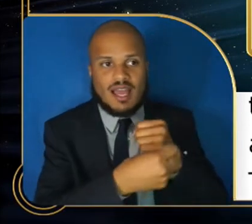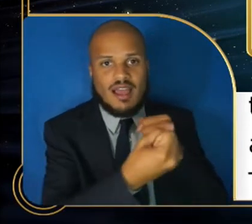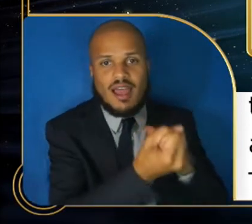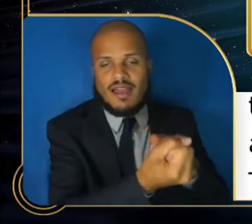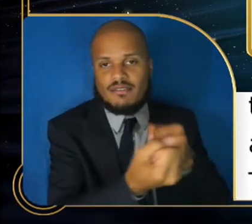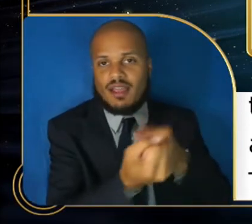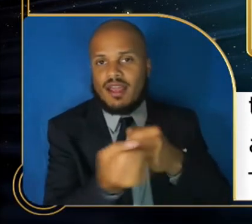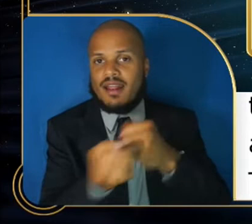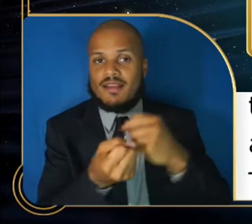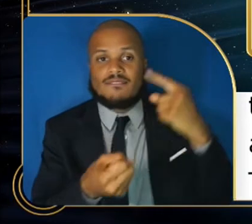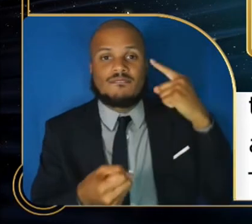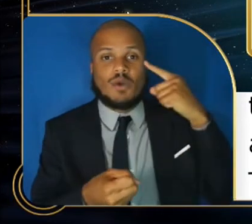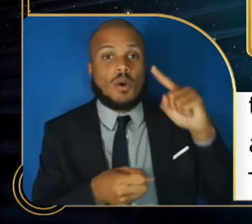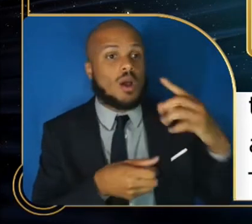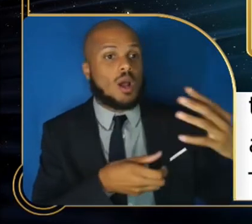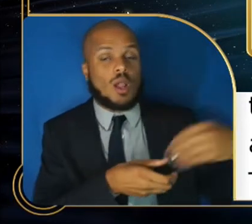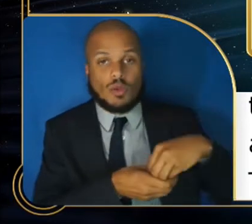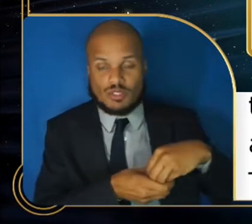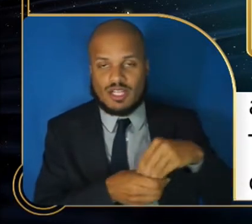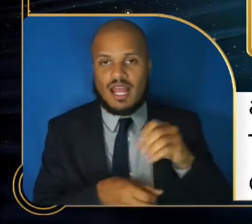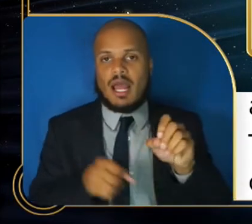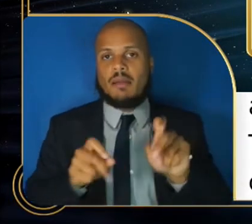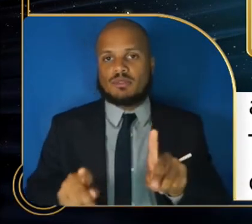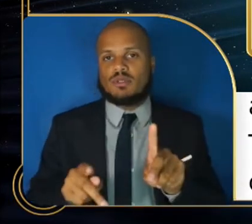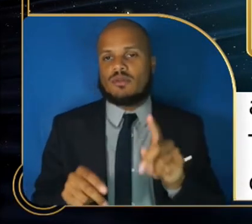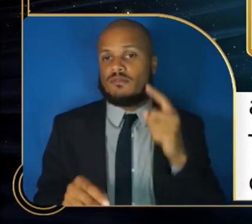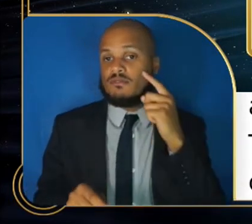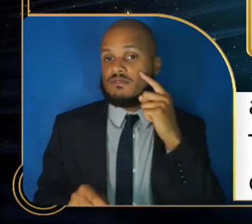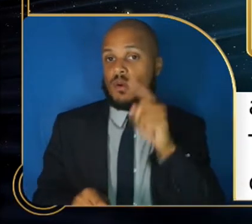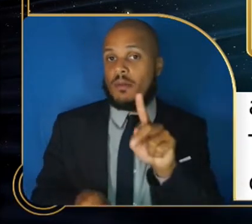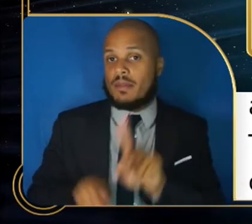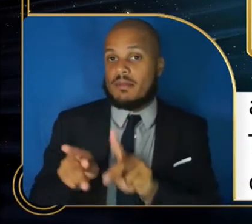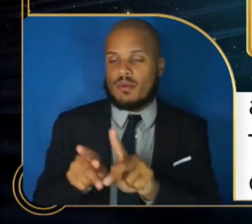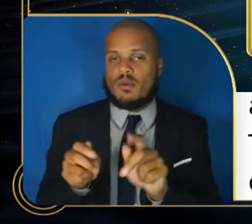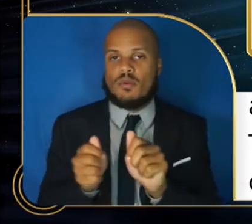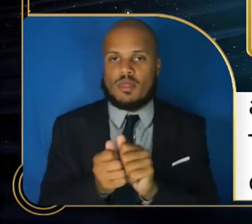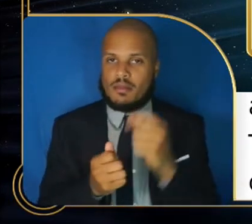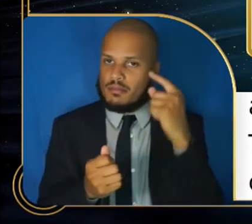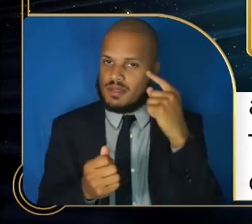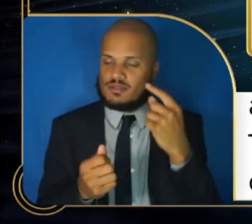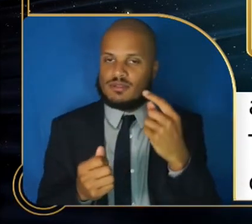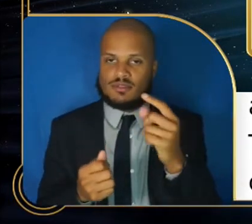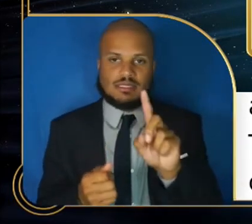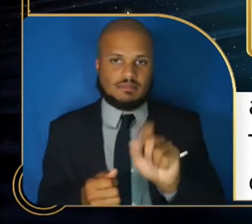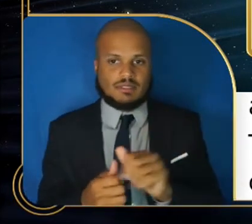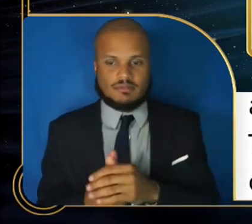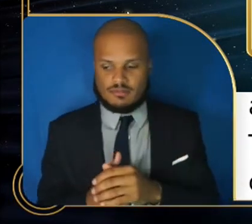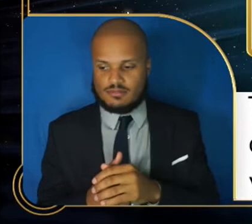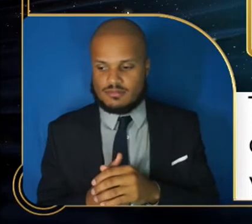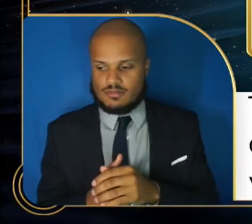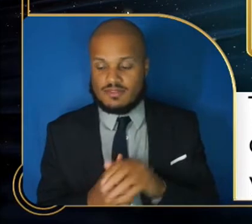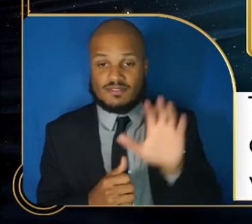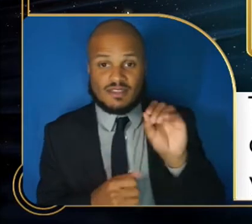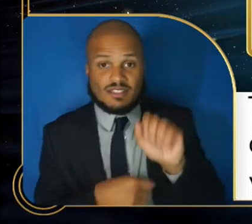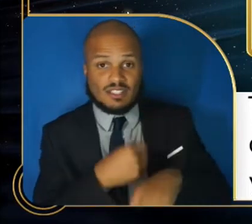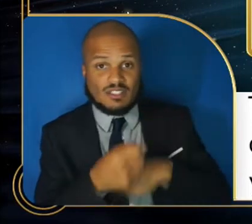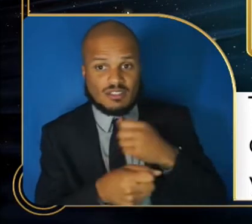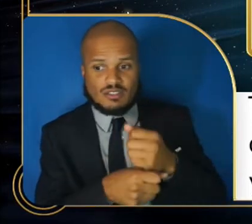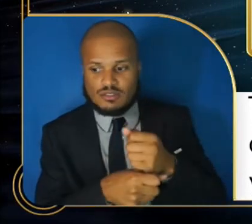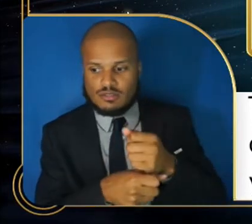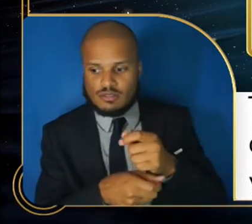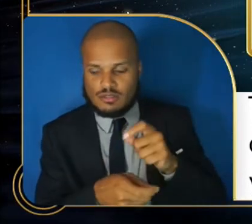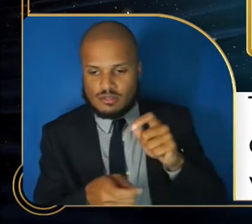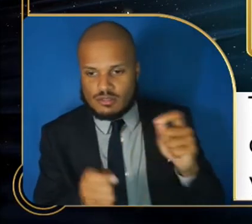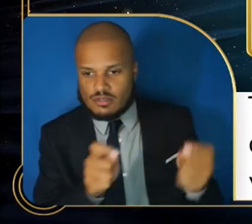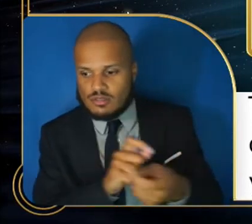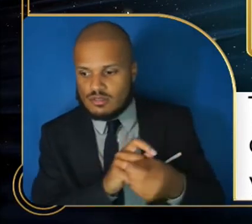and opportunity for people with mental disabilities. 50 years of shaping disability rights advocacy at